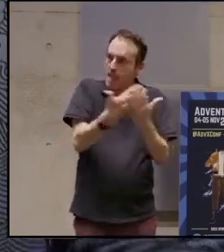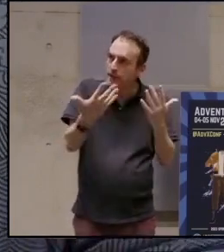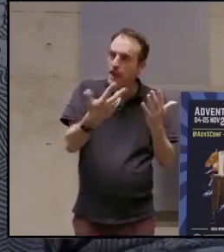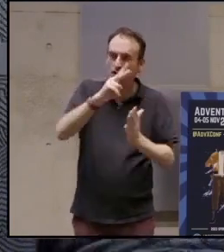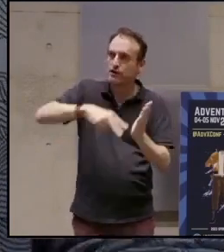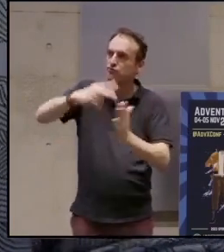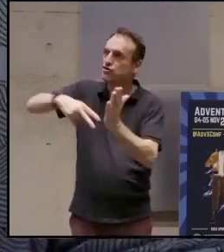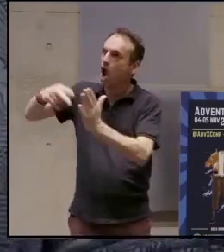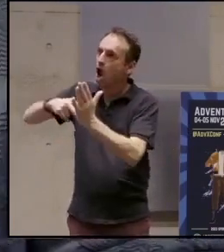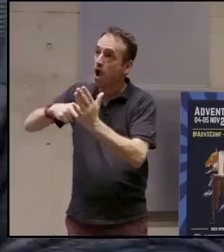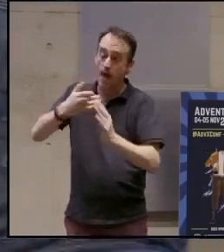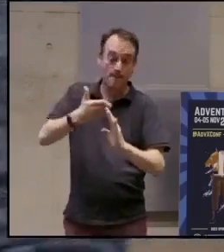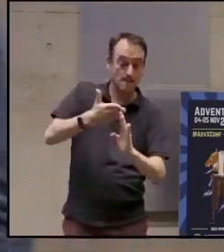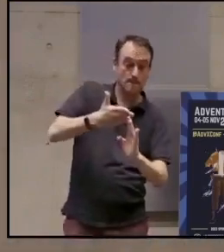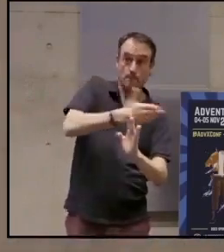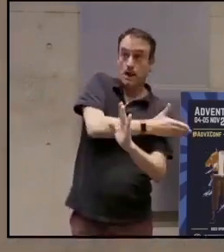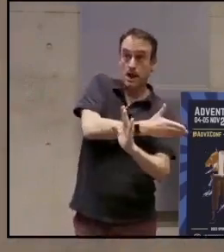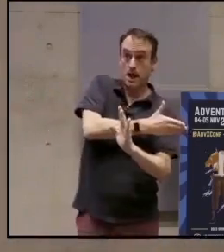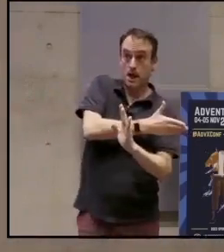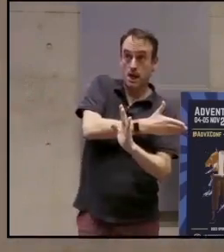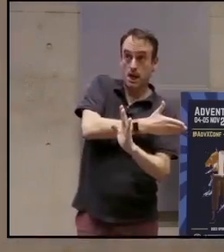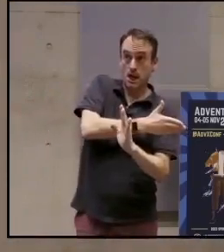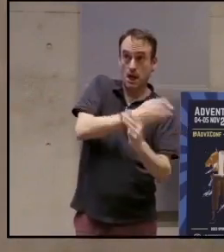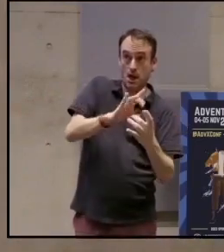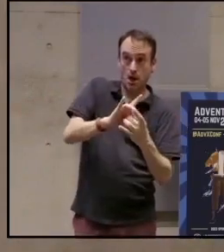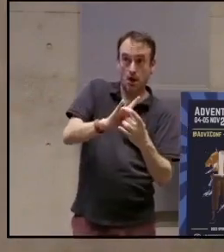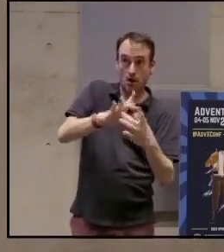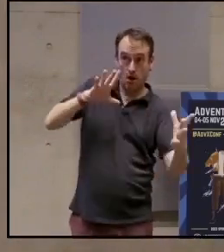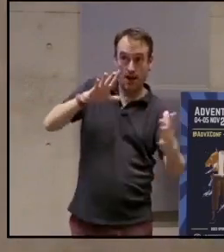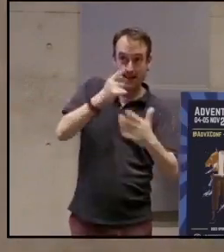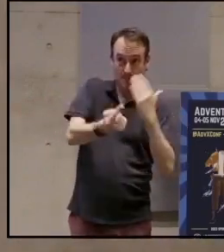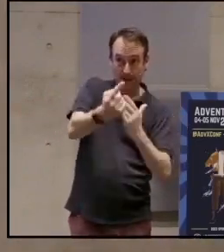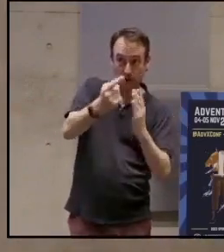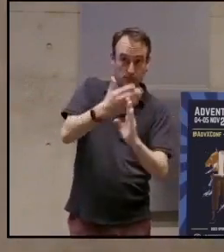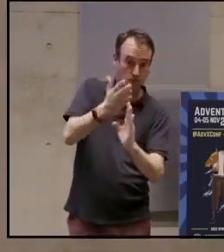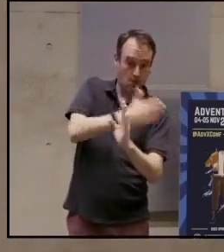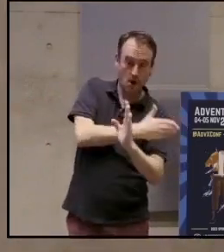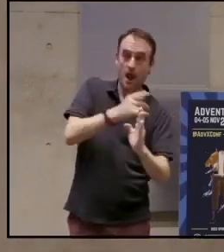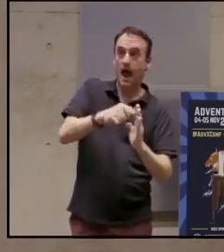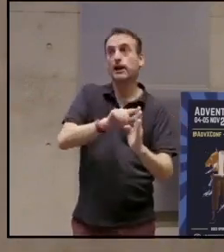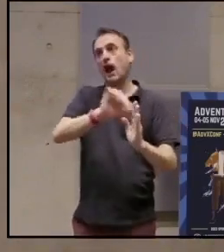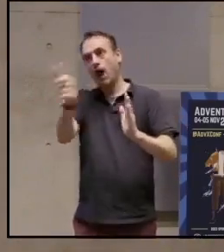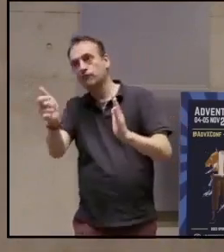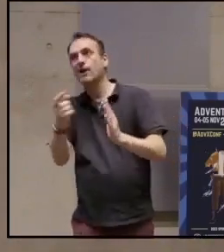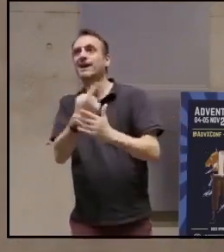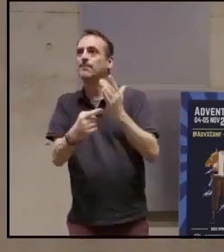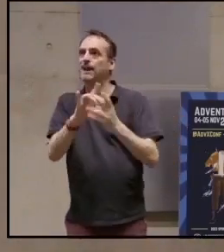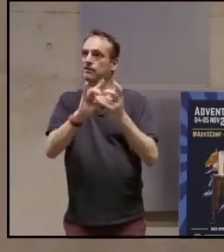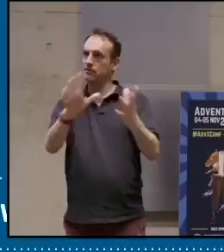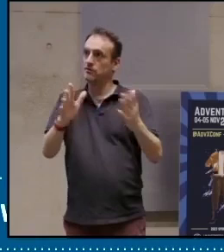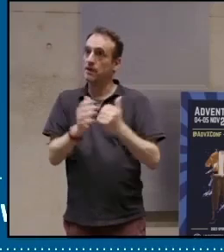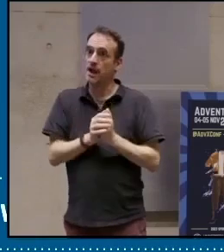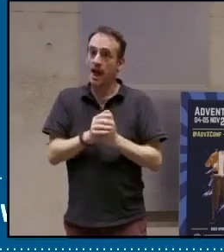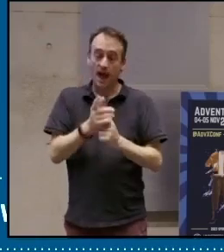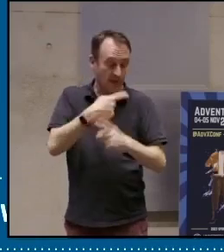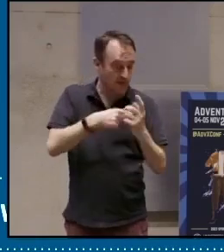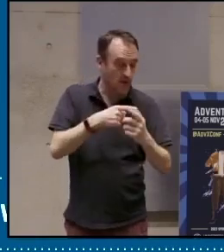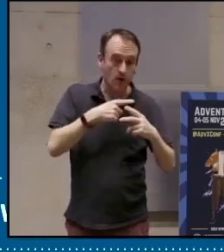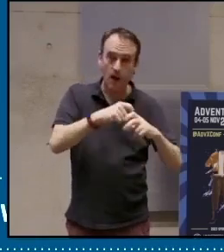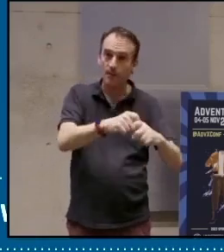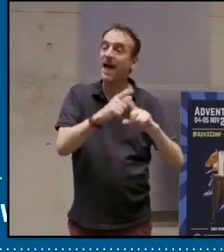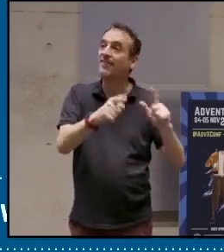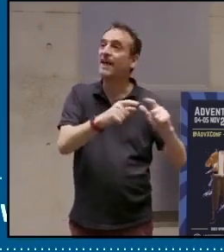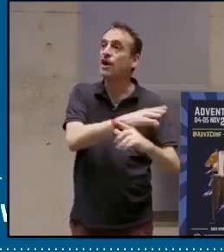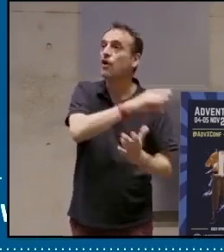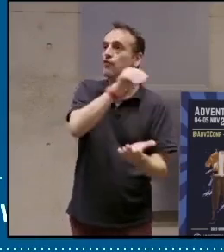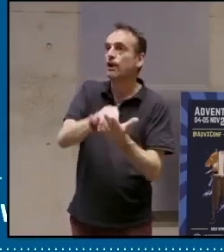a robust sense of academia in their own countries. You can look things up, it is not impossible, and then record it. Put it down somewhere